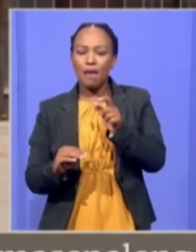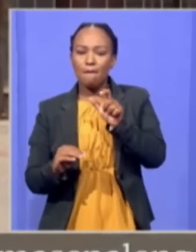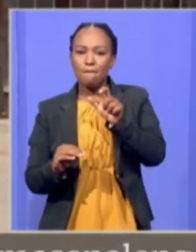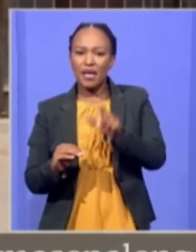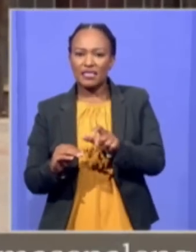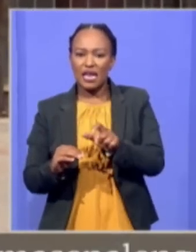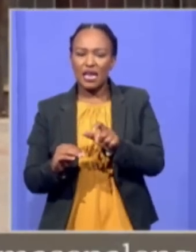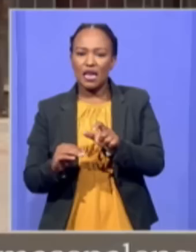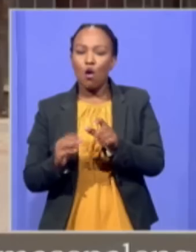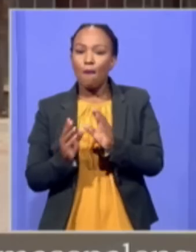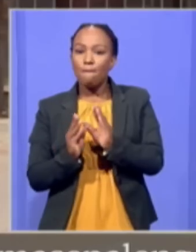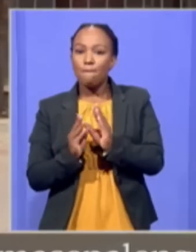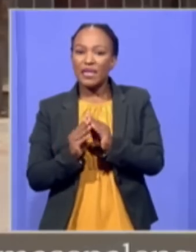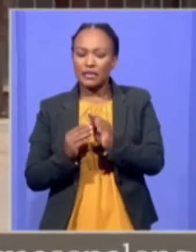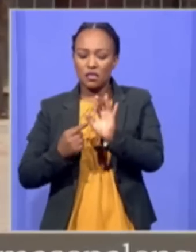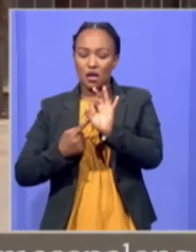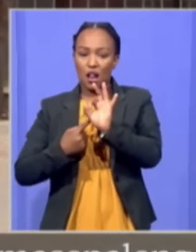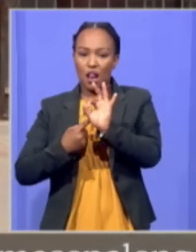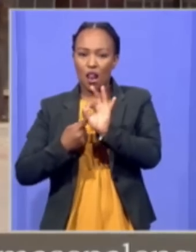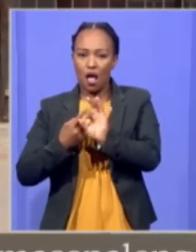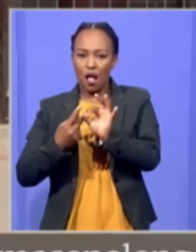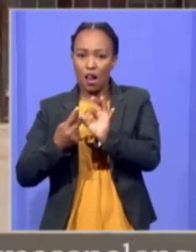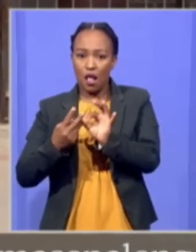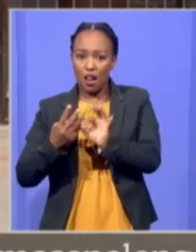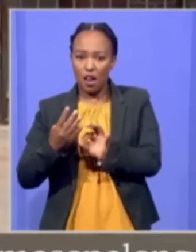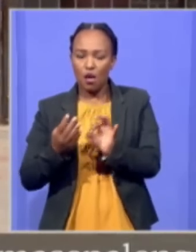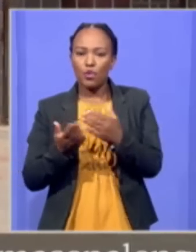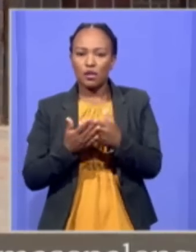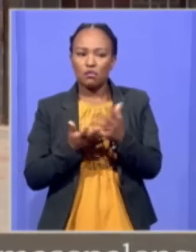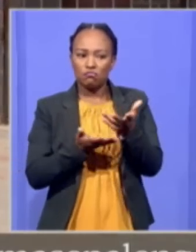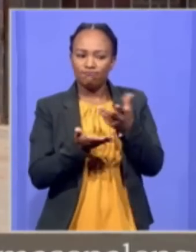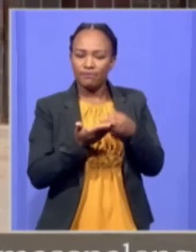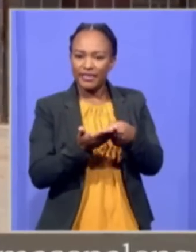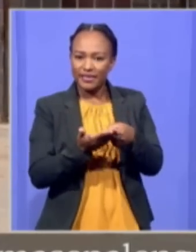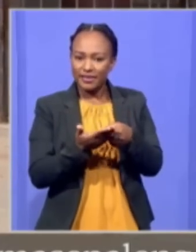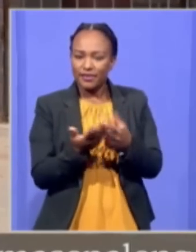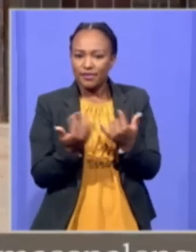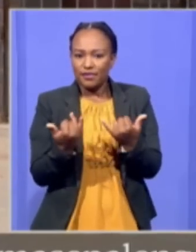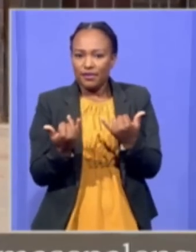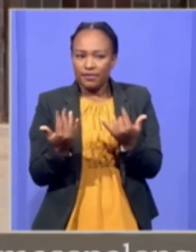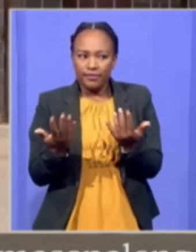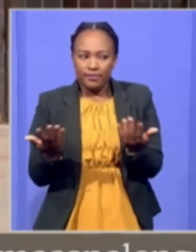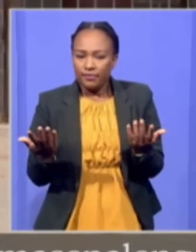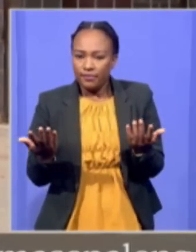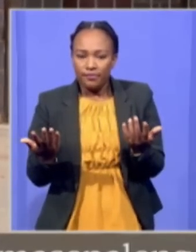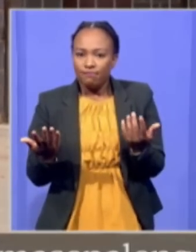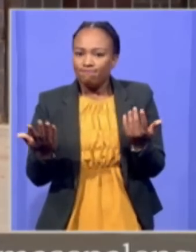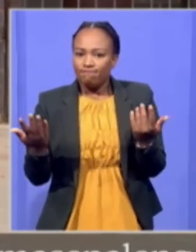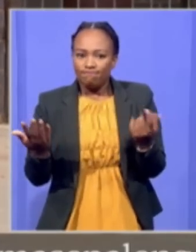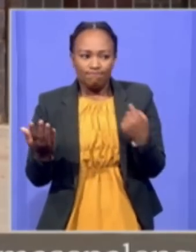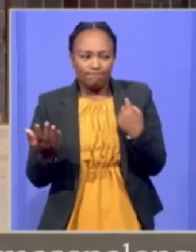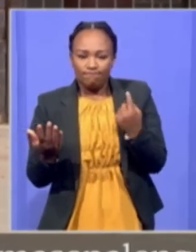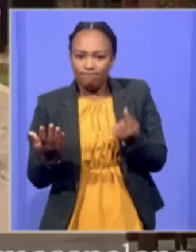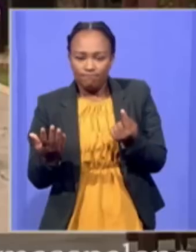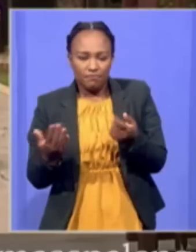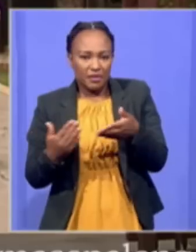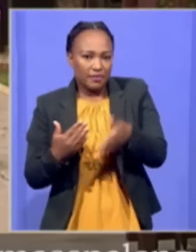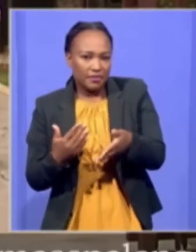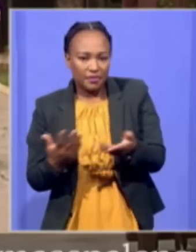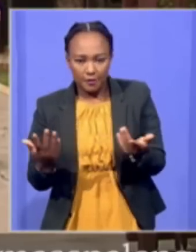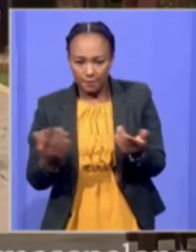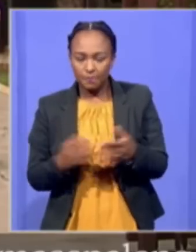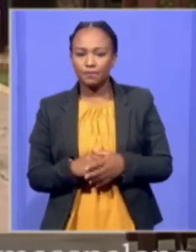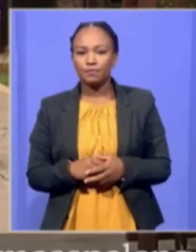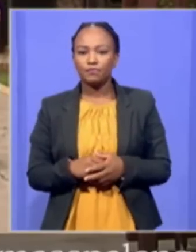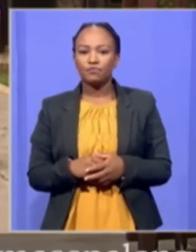quarterly where we can discuss these things that is coming up now every time, or not every time, that is even here all the time. Tlaleho ya